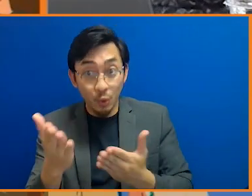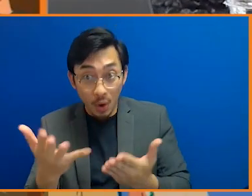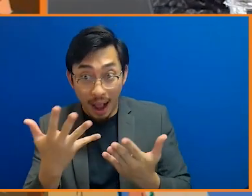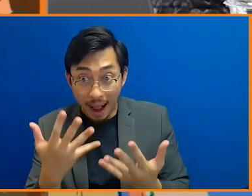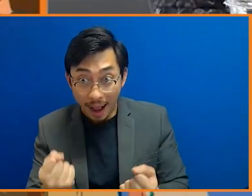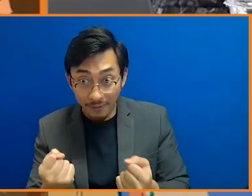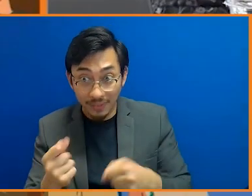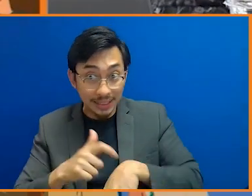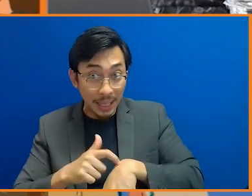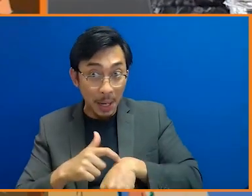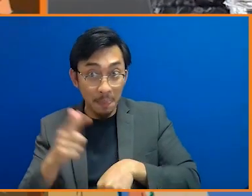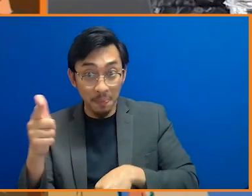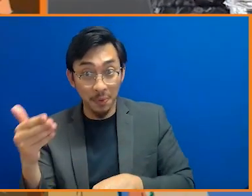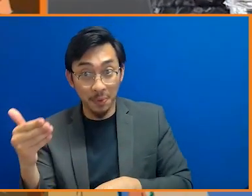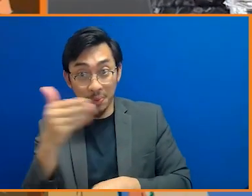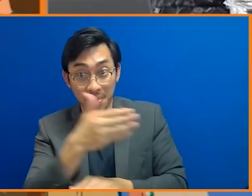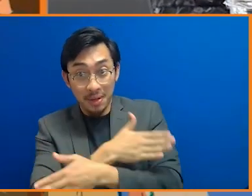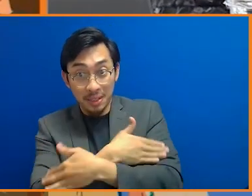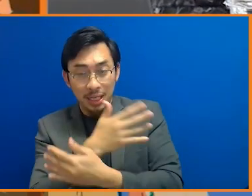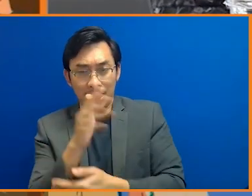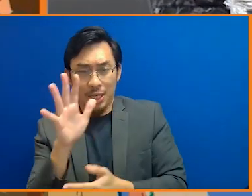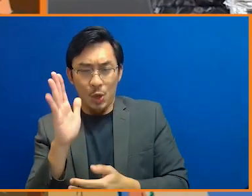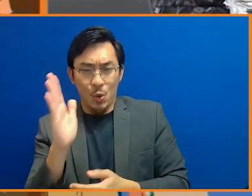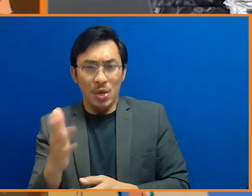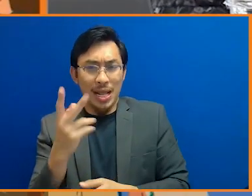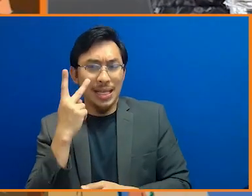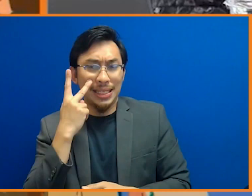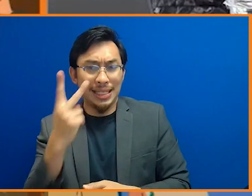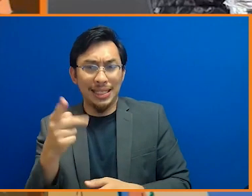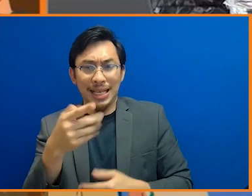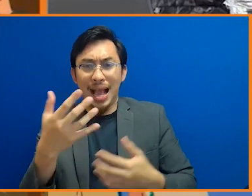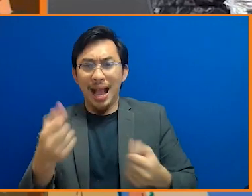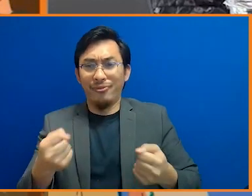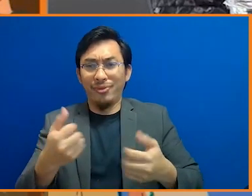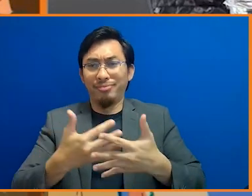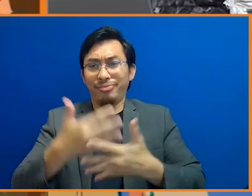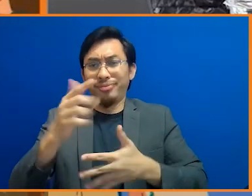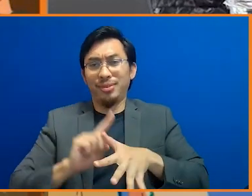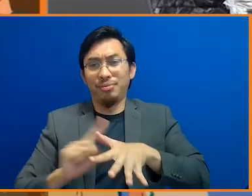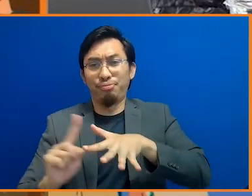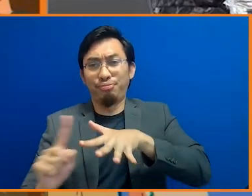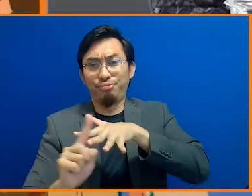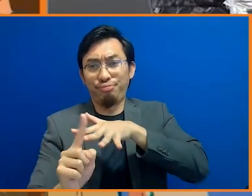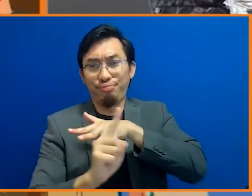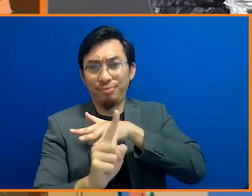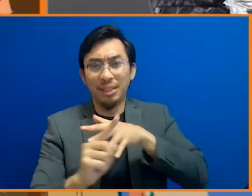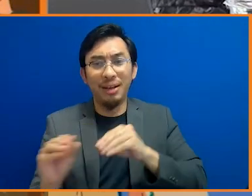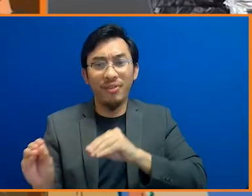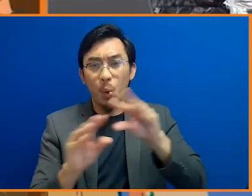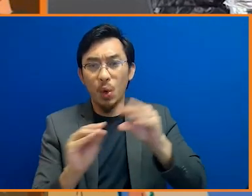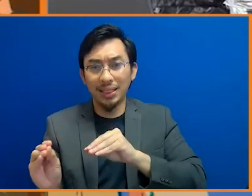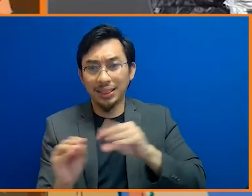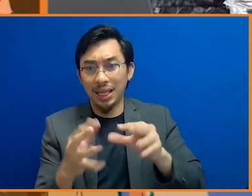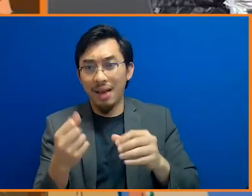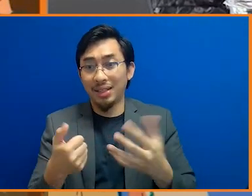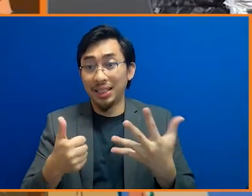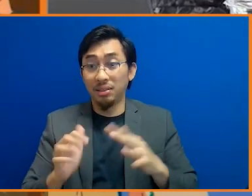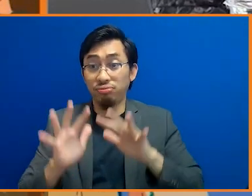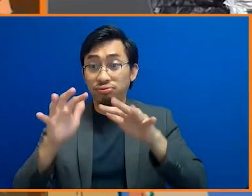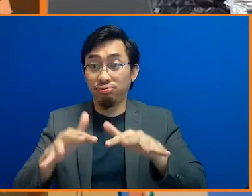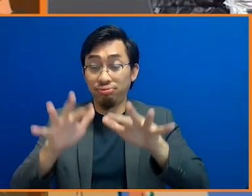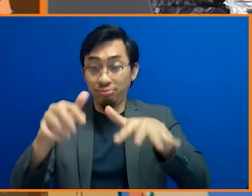chance to visit Banda Aceh, you will see a number of escape buildings. Okay, we